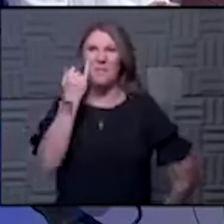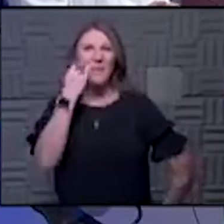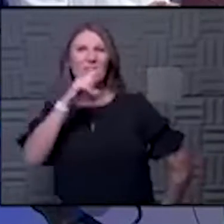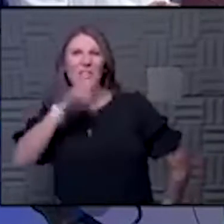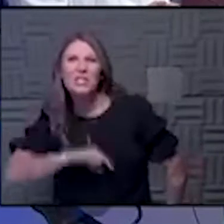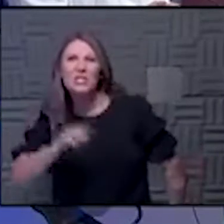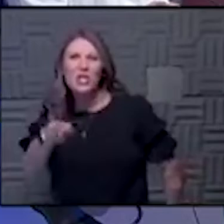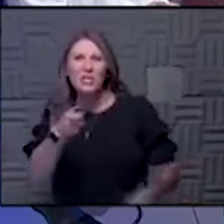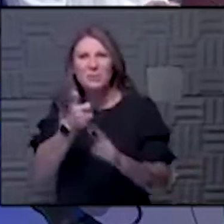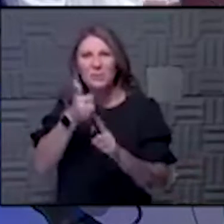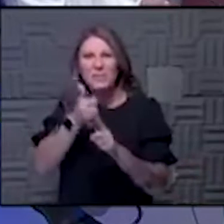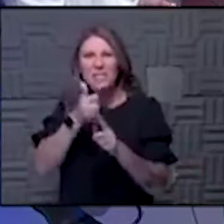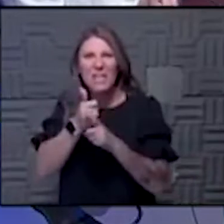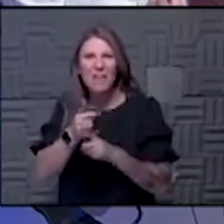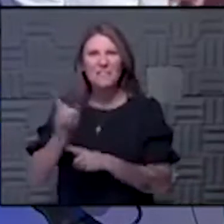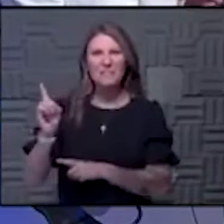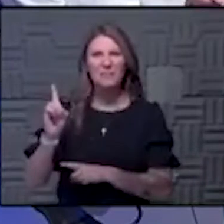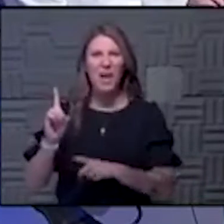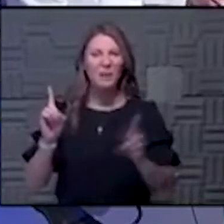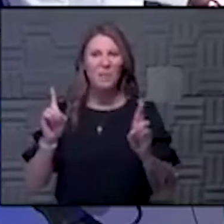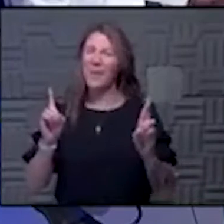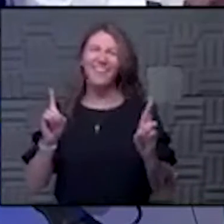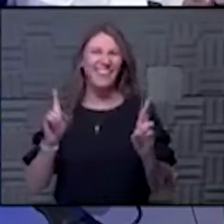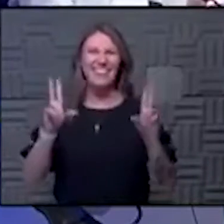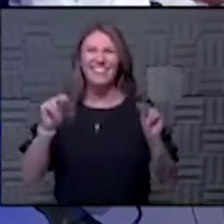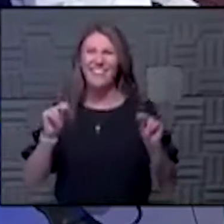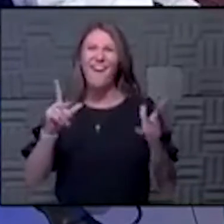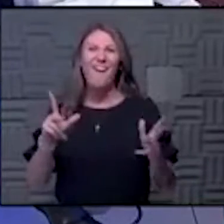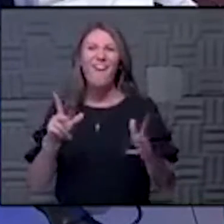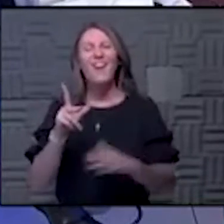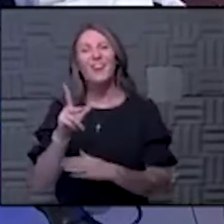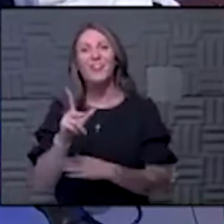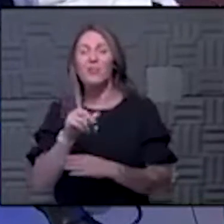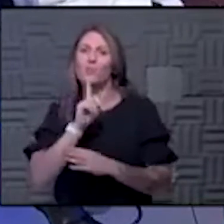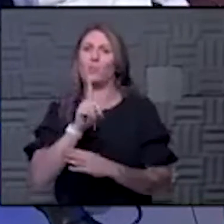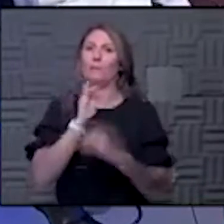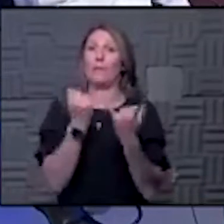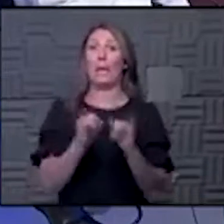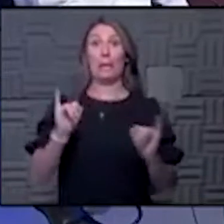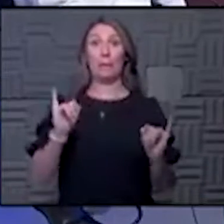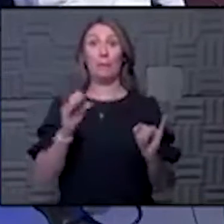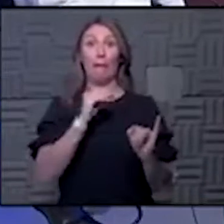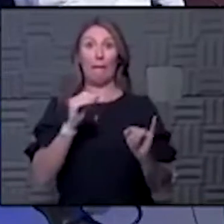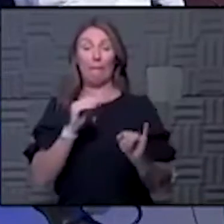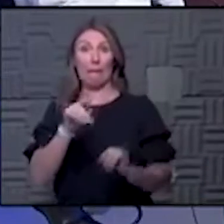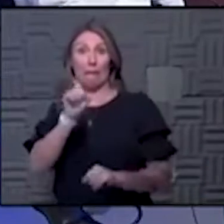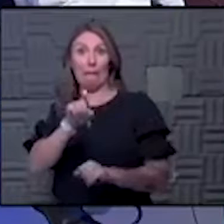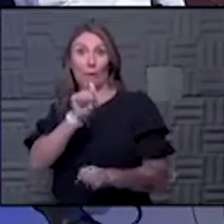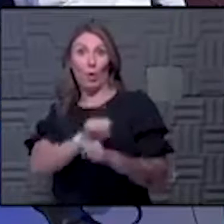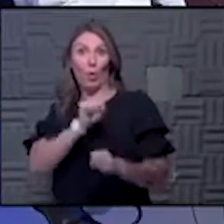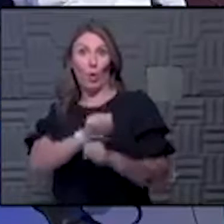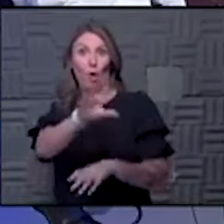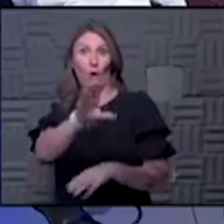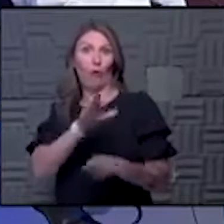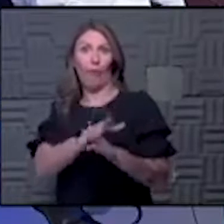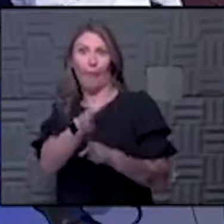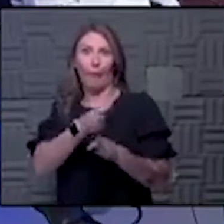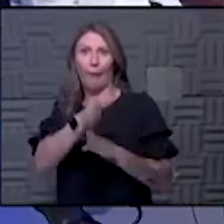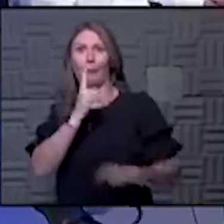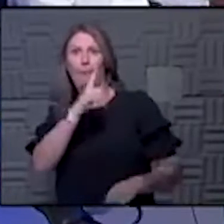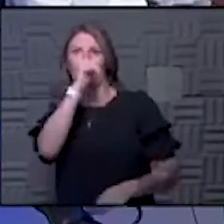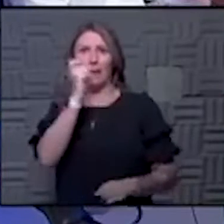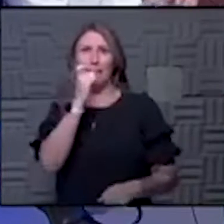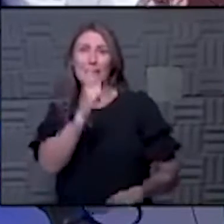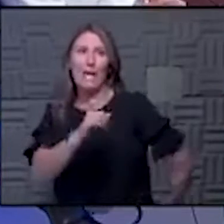but I don't think they are. I think they're just differentiate that. I think they're an independent party, and they really need to work on their platform because I'm not sure they've got the